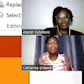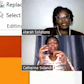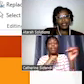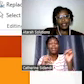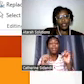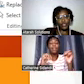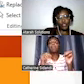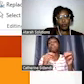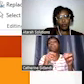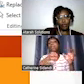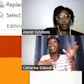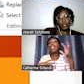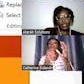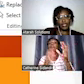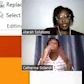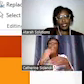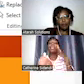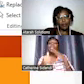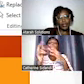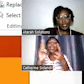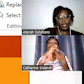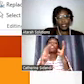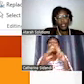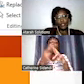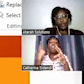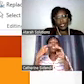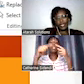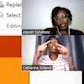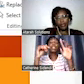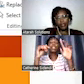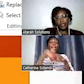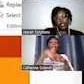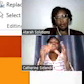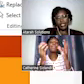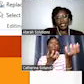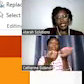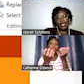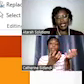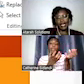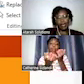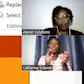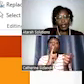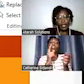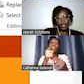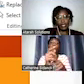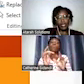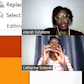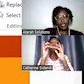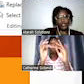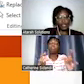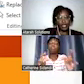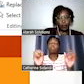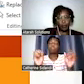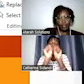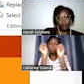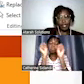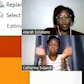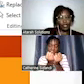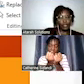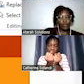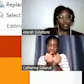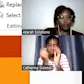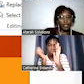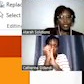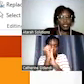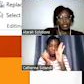and then building relationships for success in business. So write an email with subject heading company training. Please make